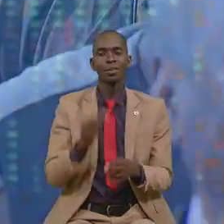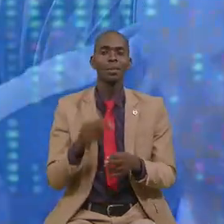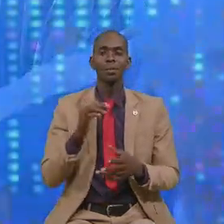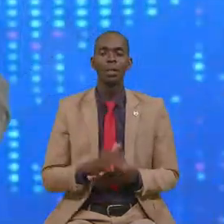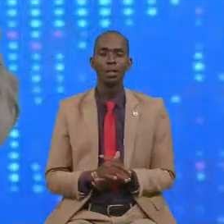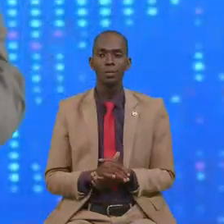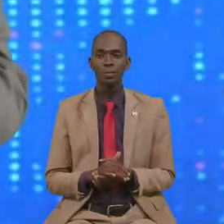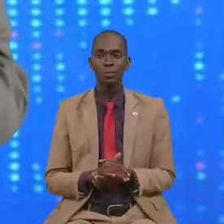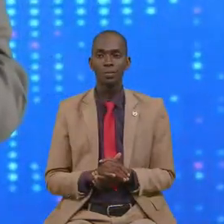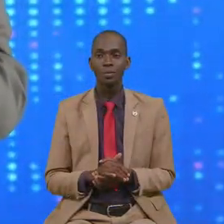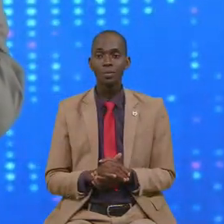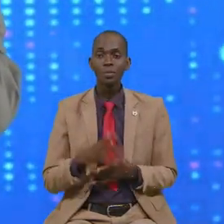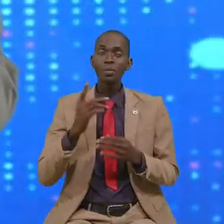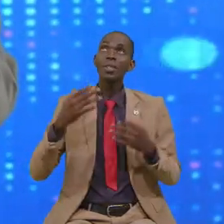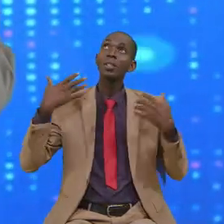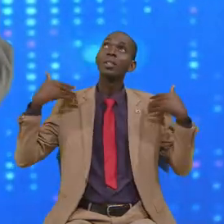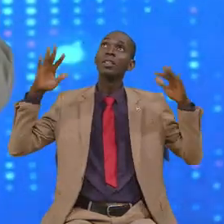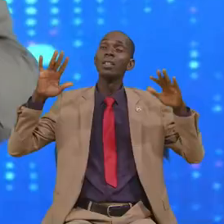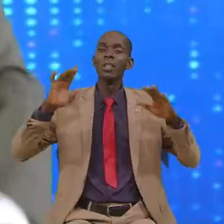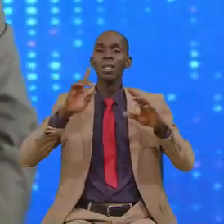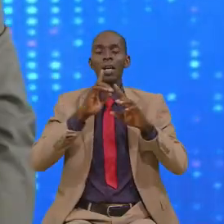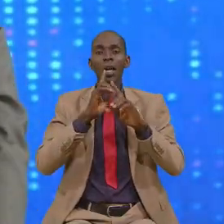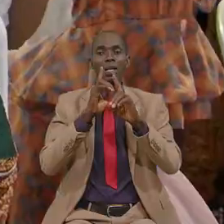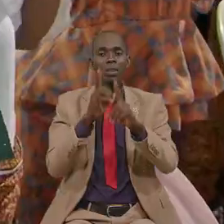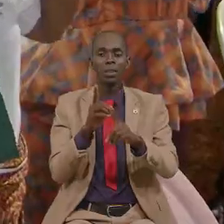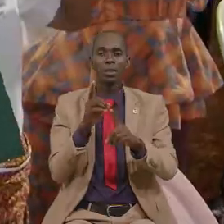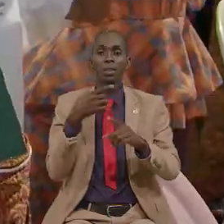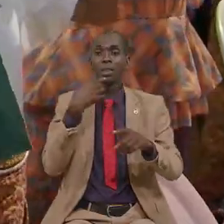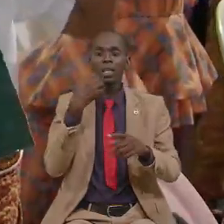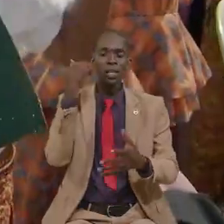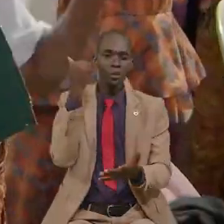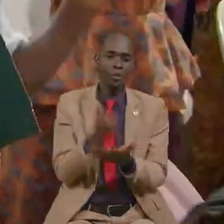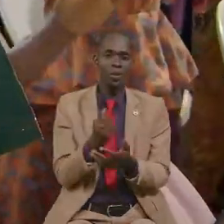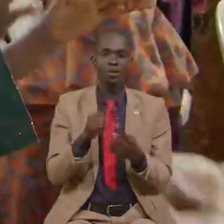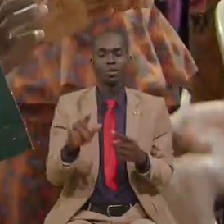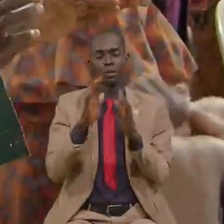The angels have said amen.